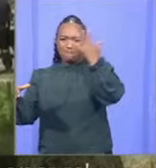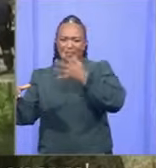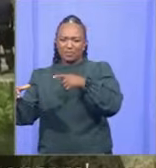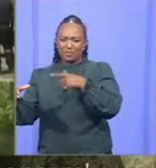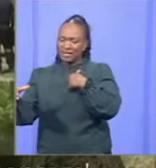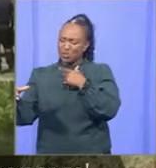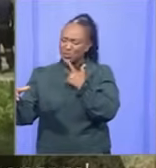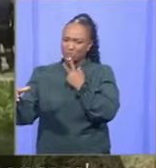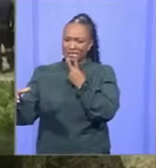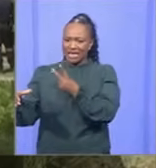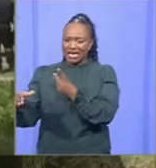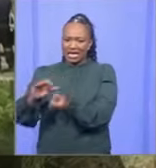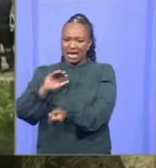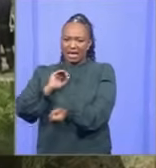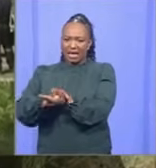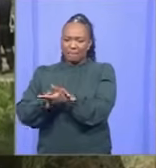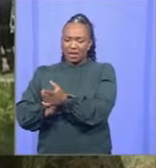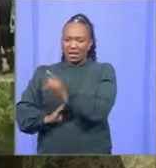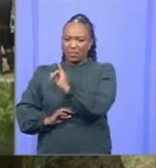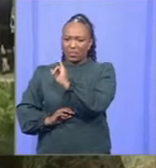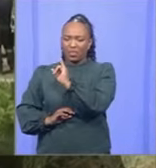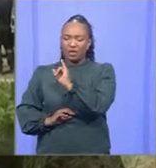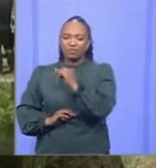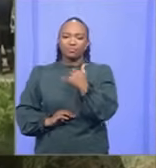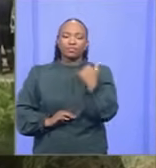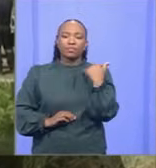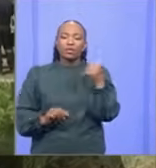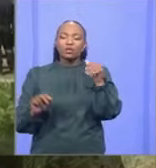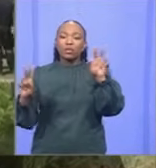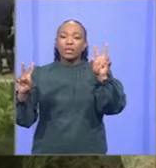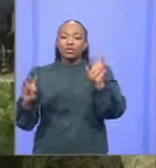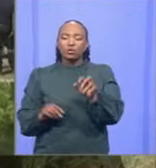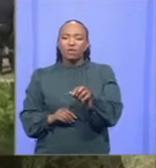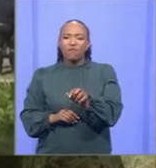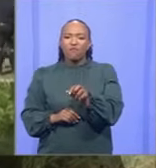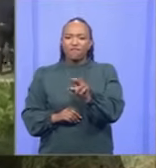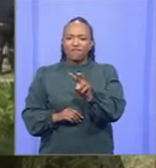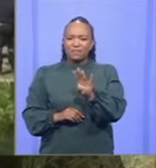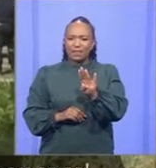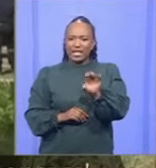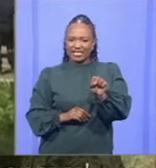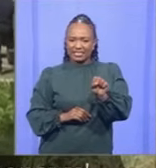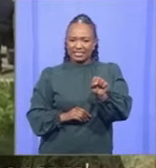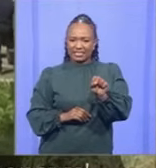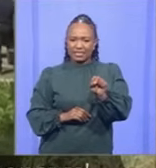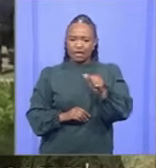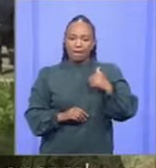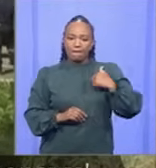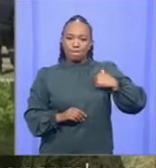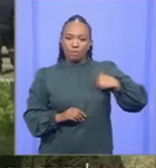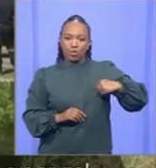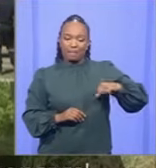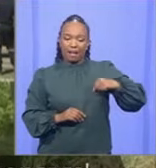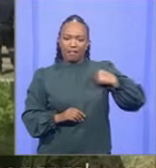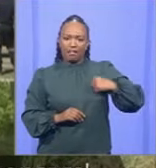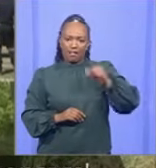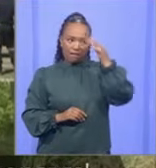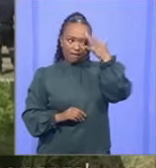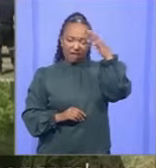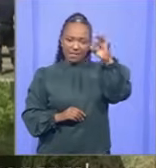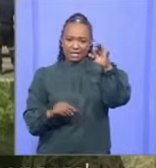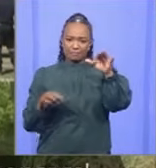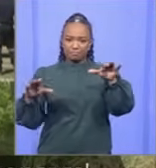The issue of ABS, as you know, is a sad story in municipal governance, in